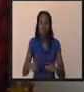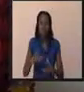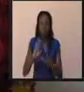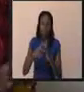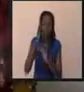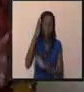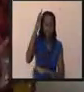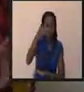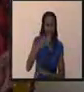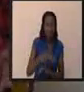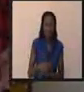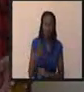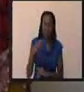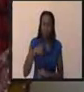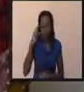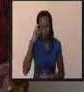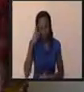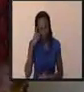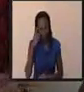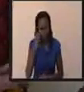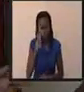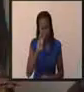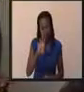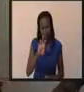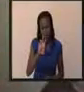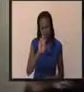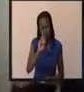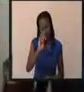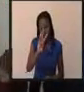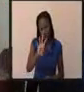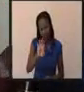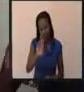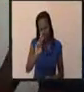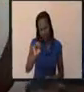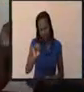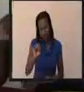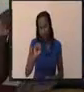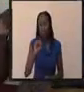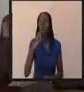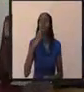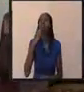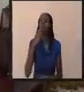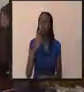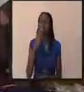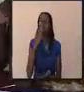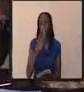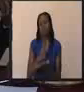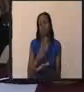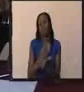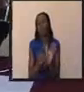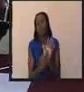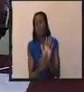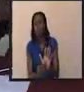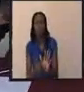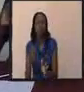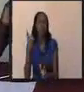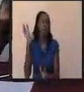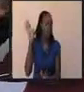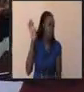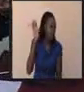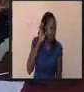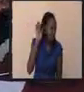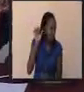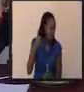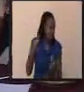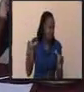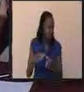true. But I think Owen proved to us that he does his work and that he listens in class.